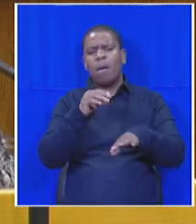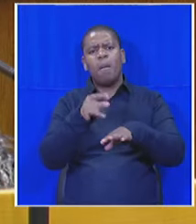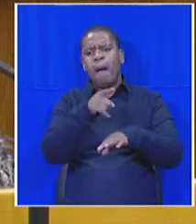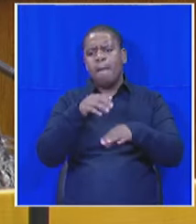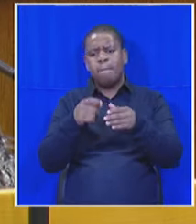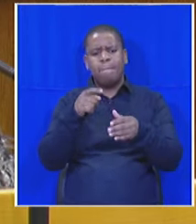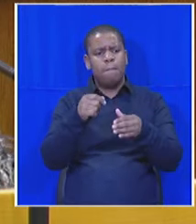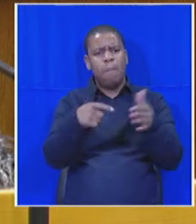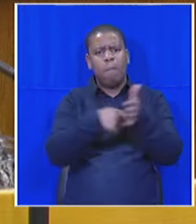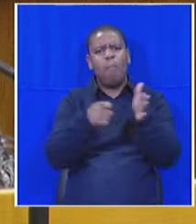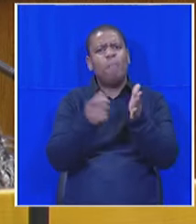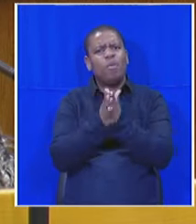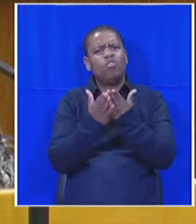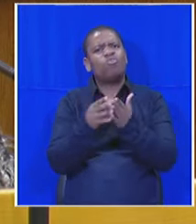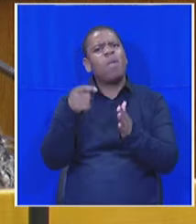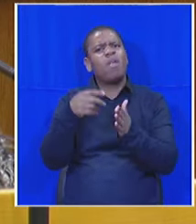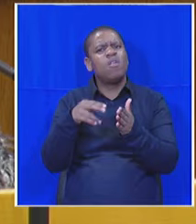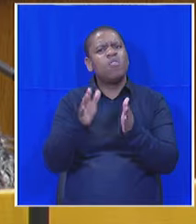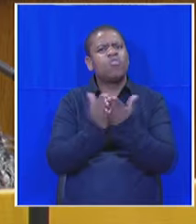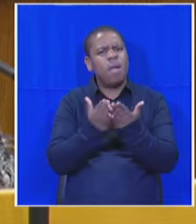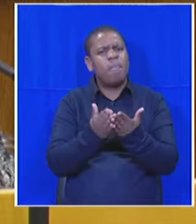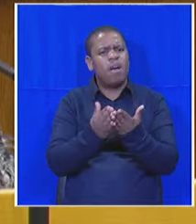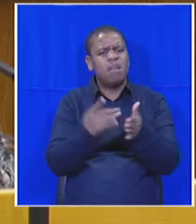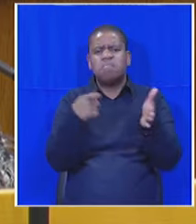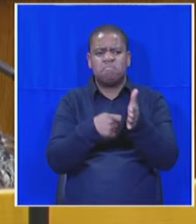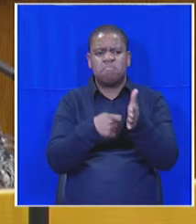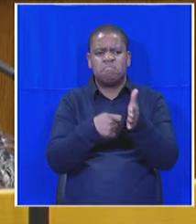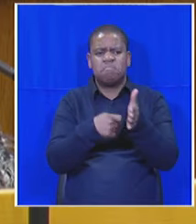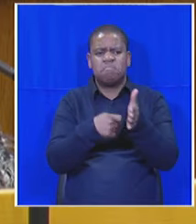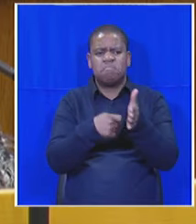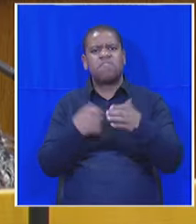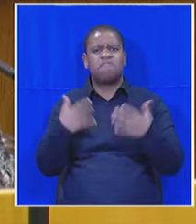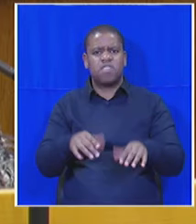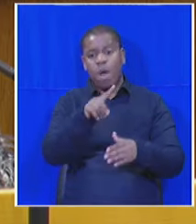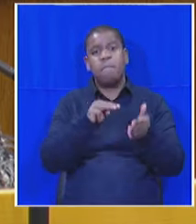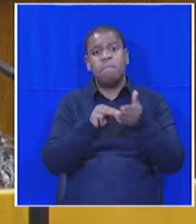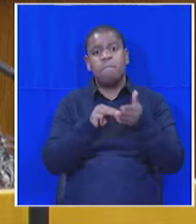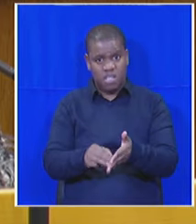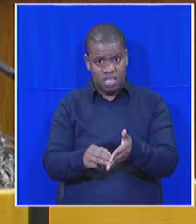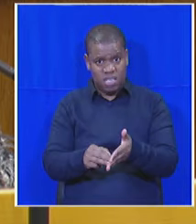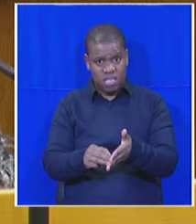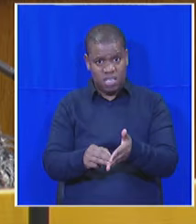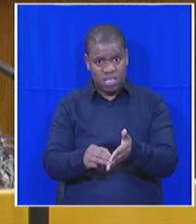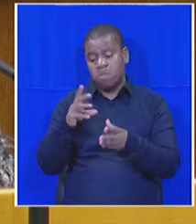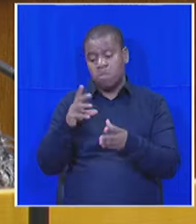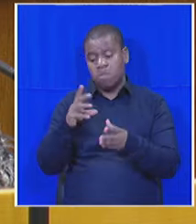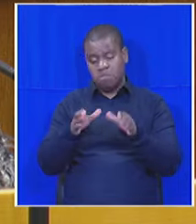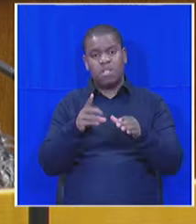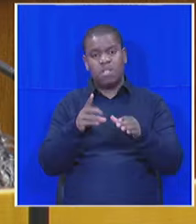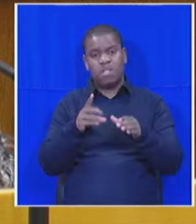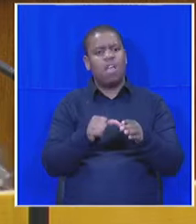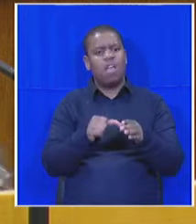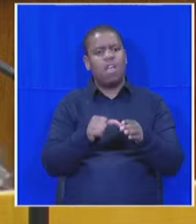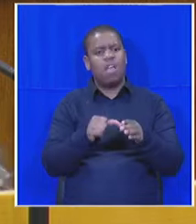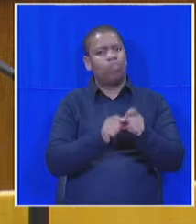clear that this department is the Department of Propaganda. It is a department used to prop up Gupta business, and the DA cannot and will not